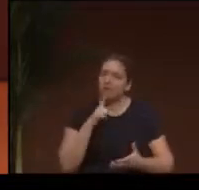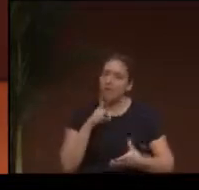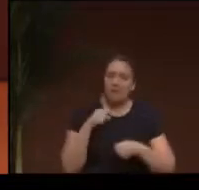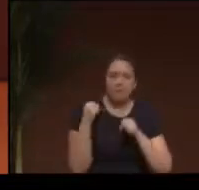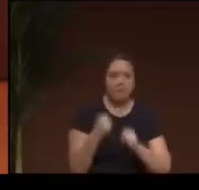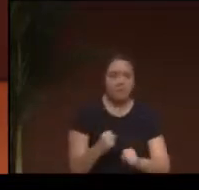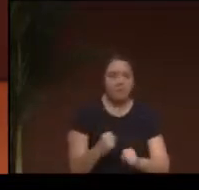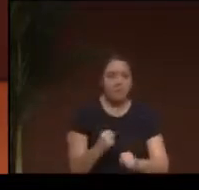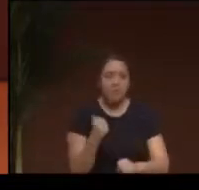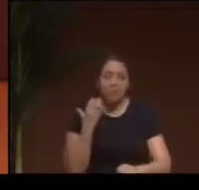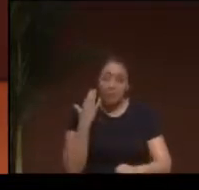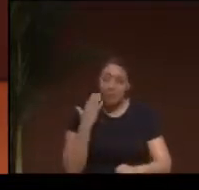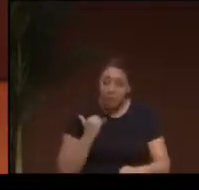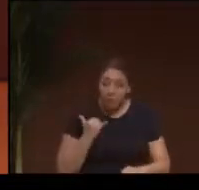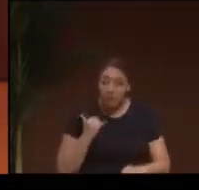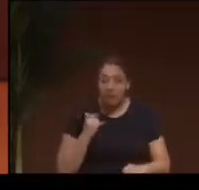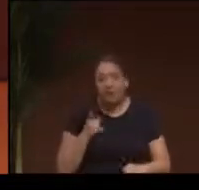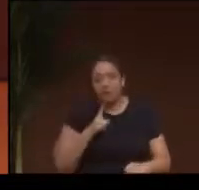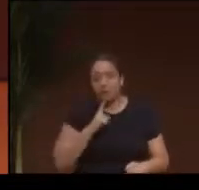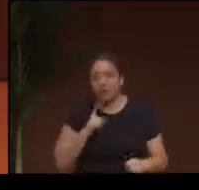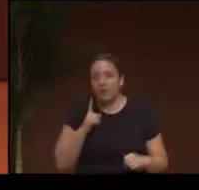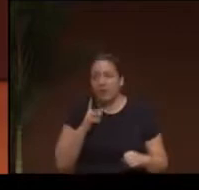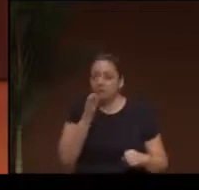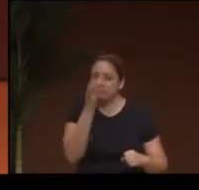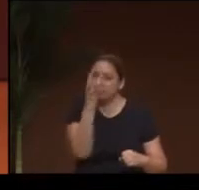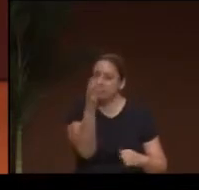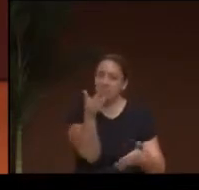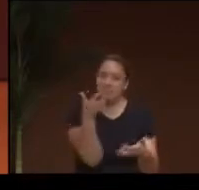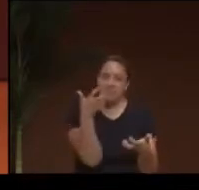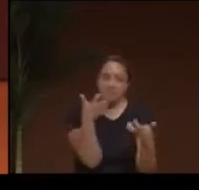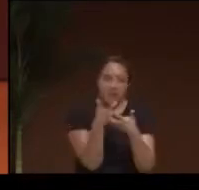because they come really close to what was at one time.